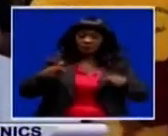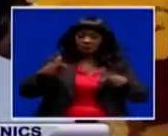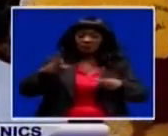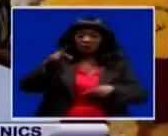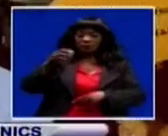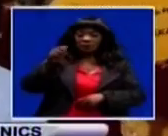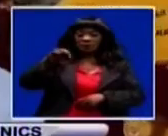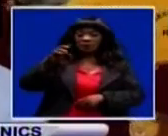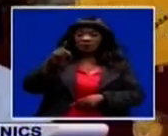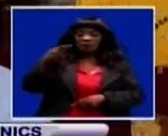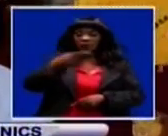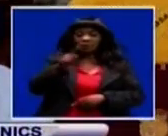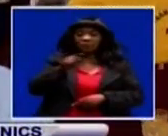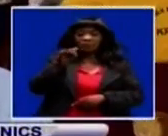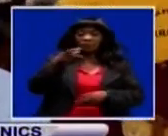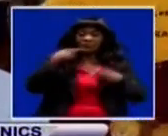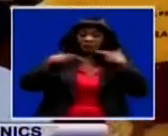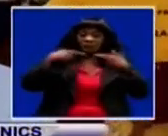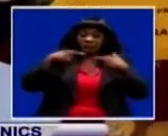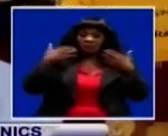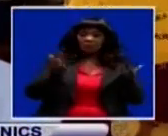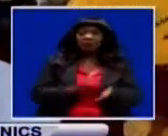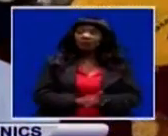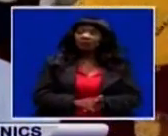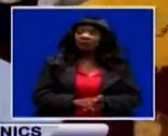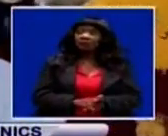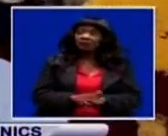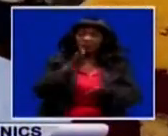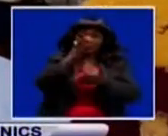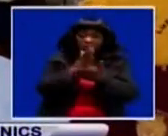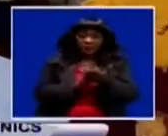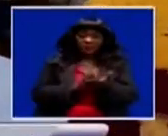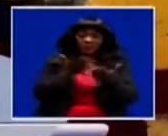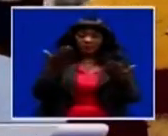Hotel, which is an exclusive cocktail party for some of our major